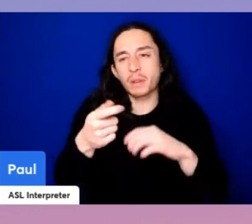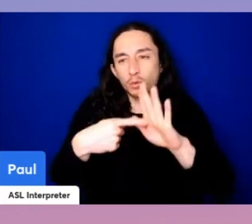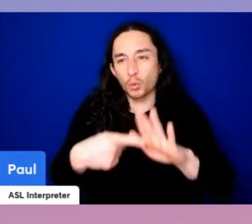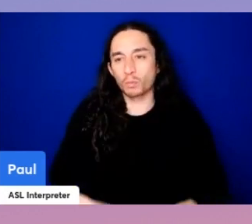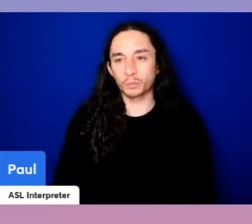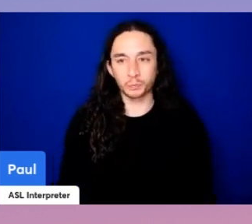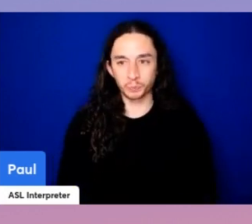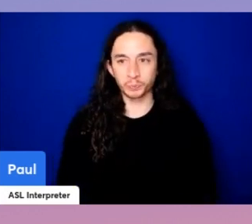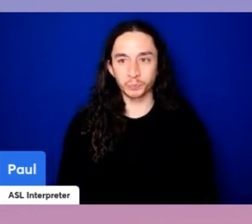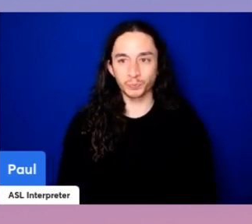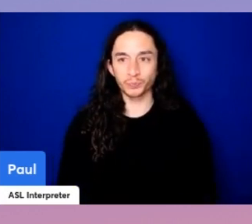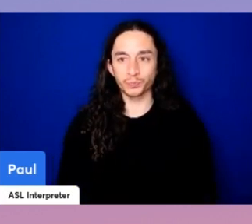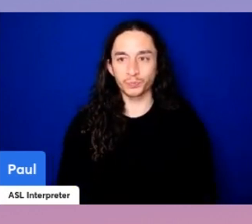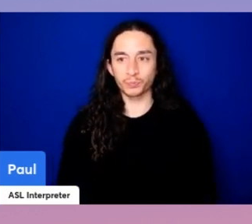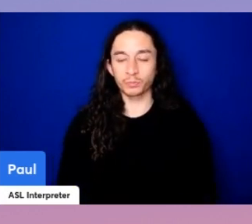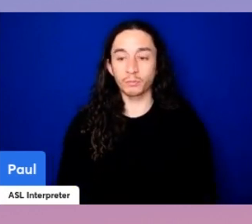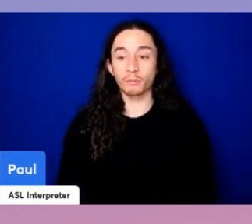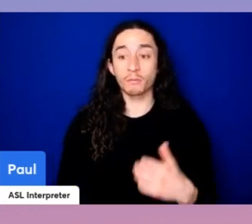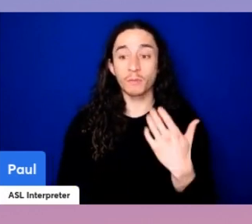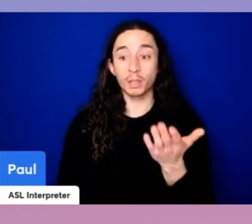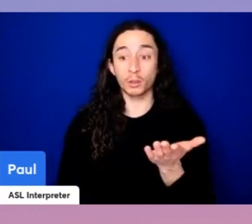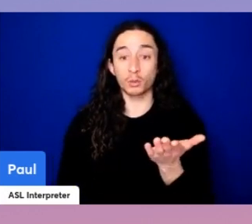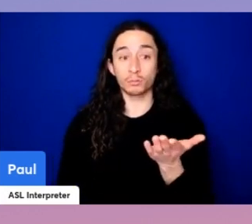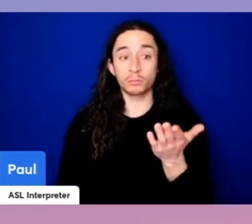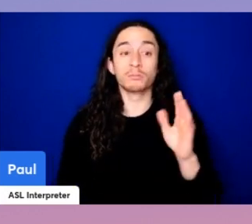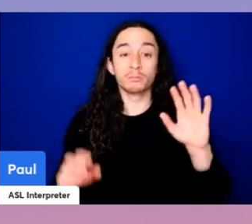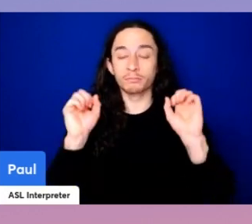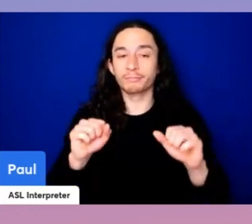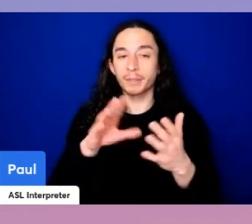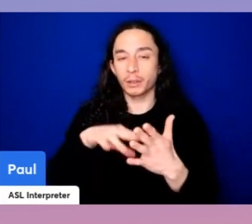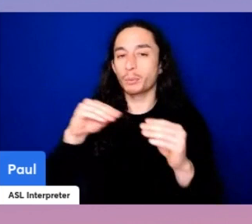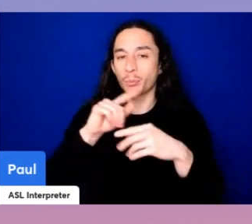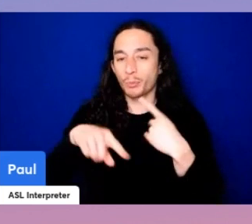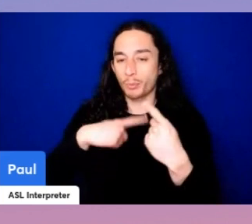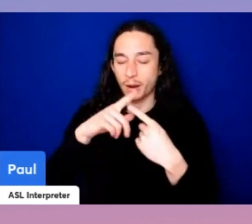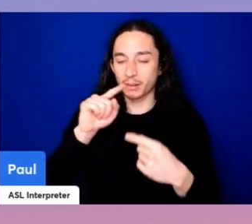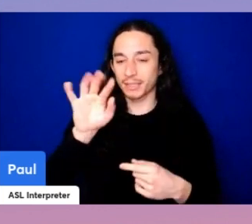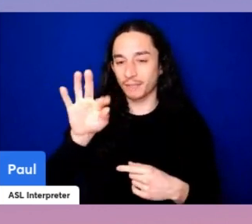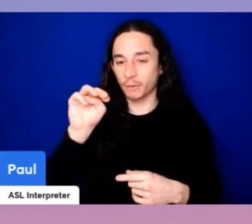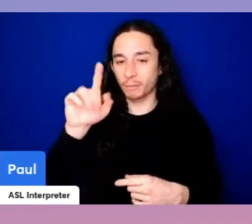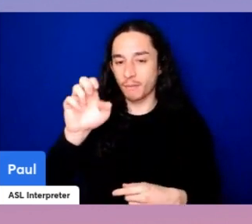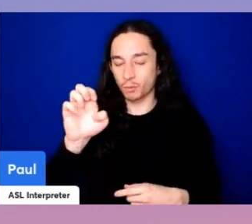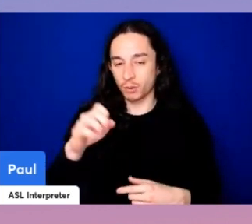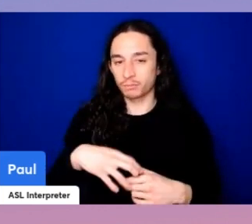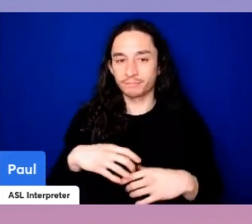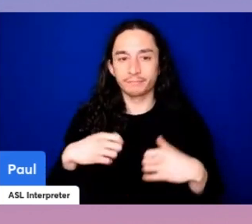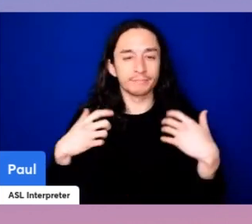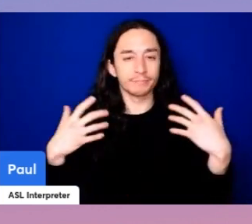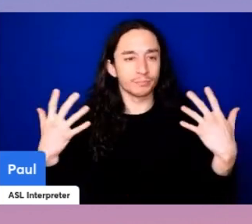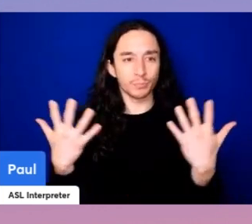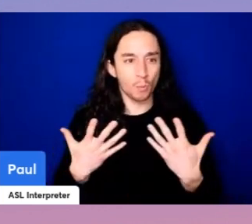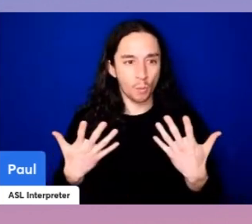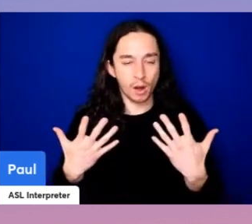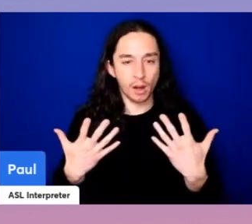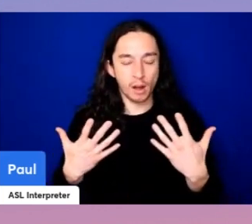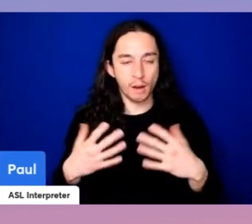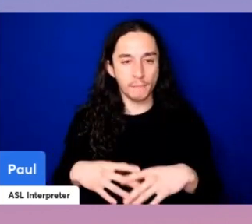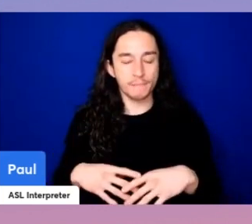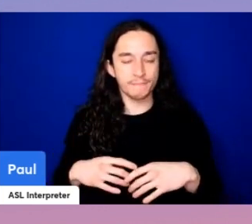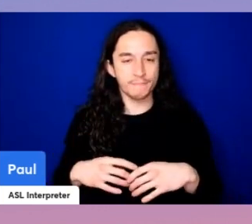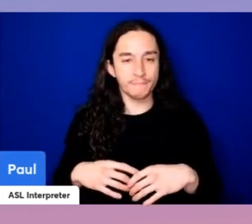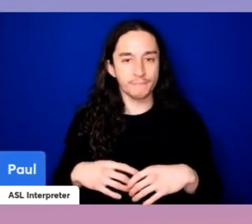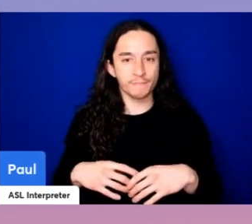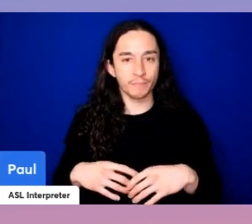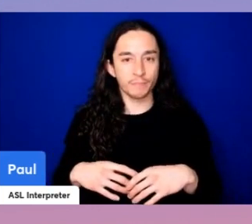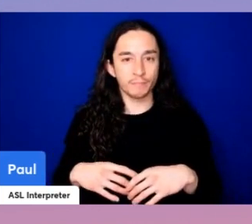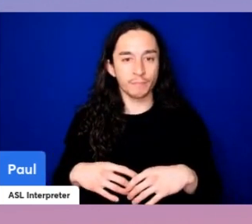here, you can learn more about the Terraform modules, what the kind of